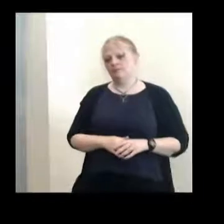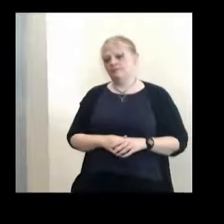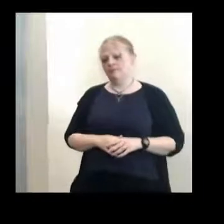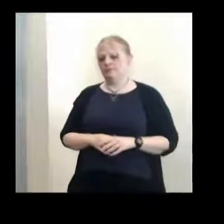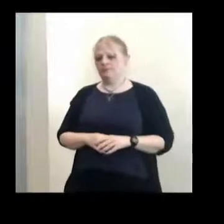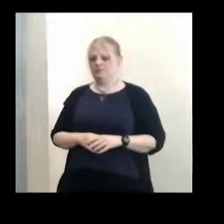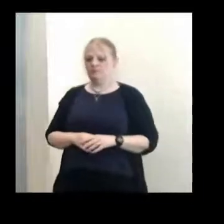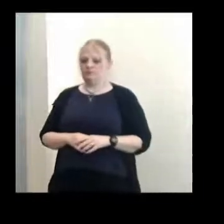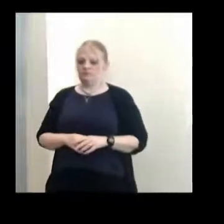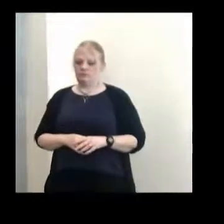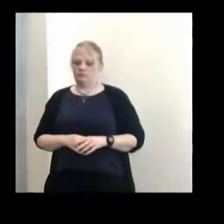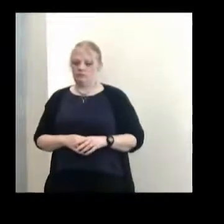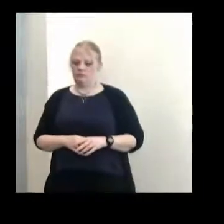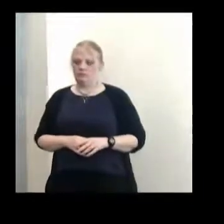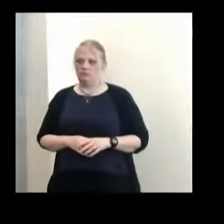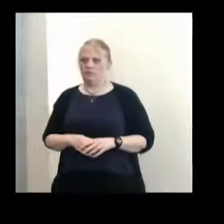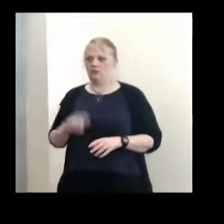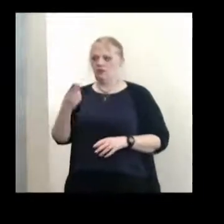Hannah Bueller?